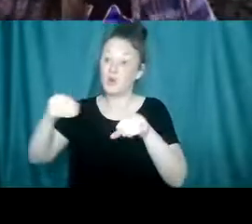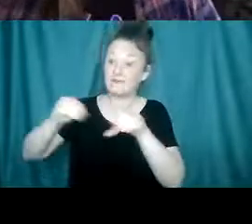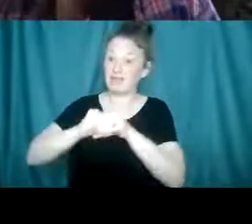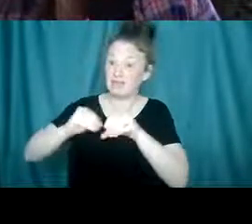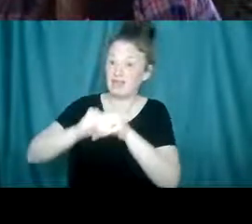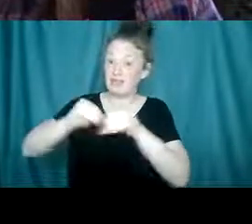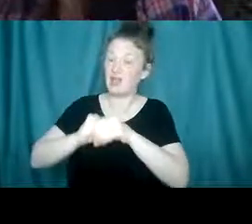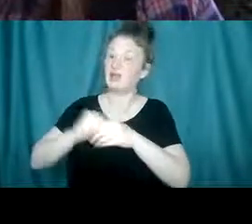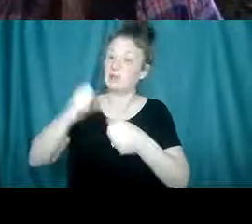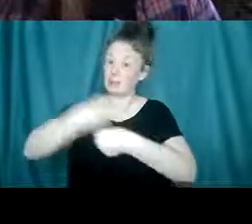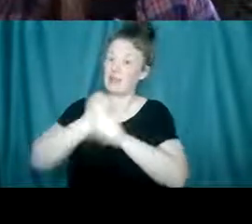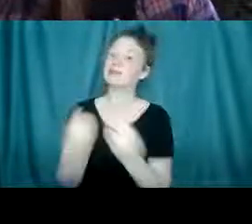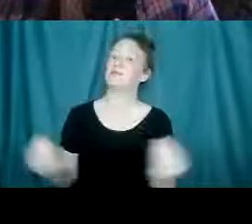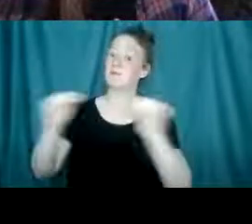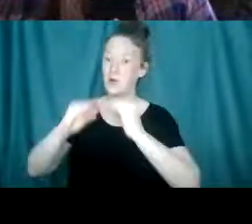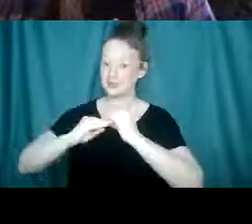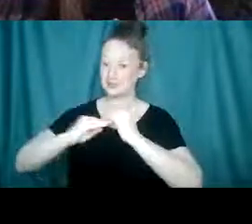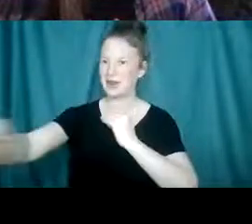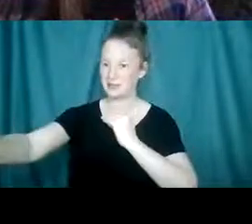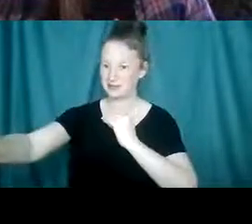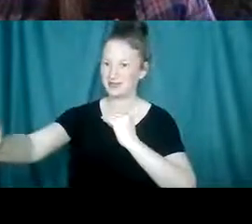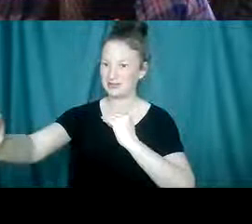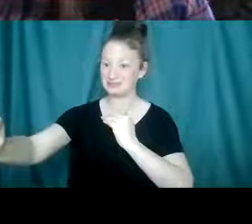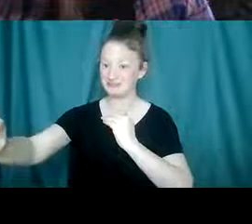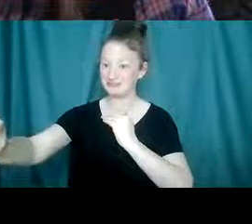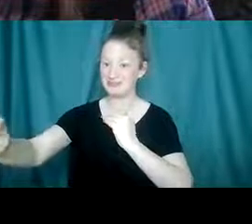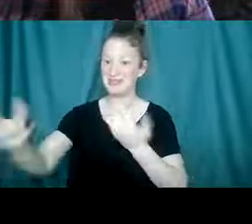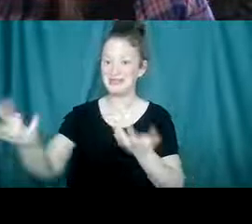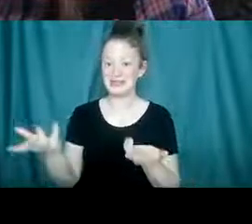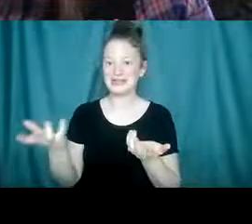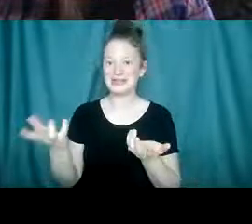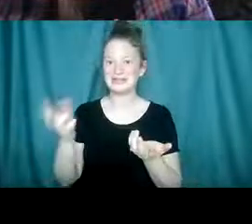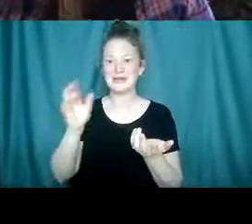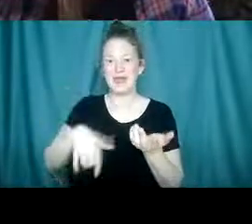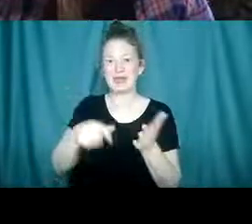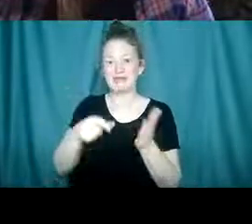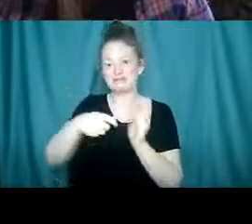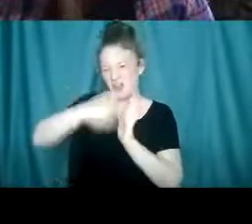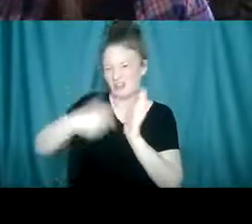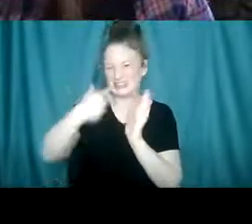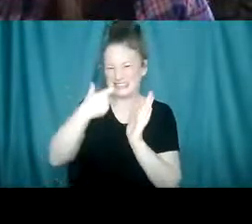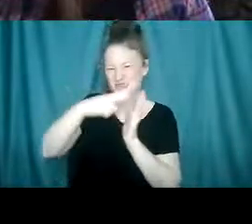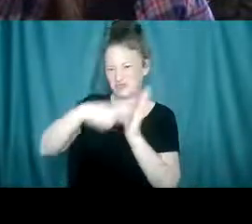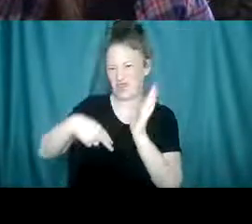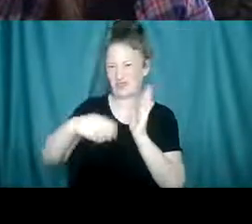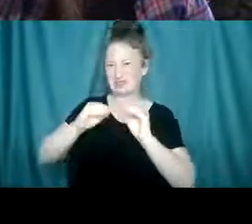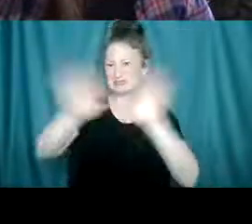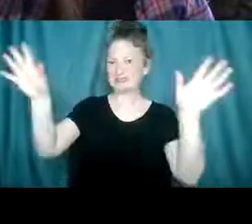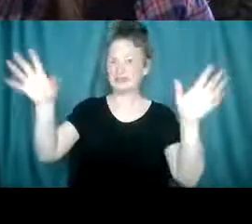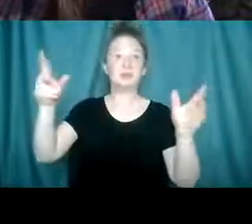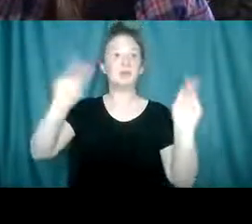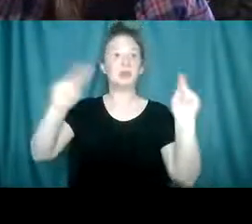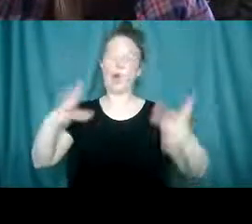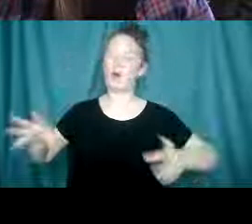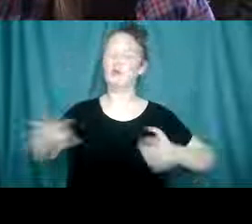subsurface. So I don't know how well received that paper is, but by pumping carbon dioxide into the